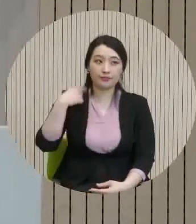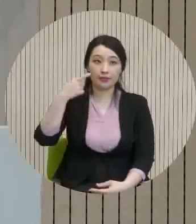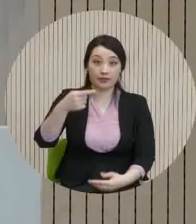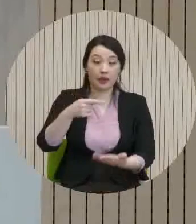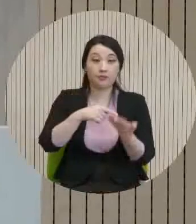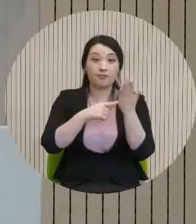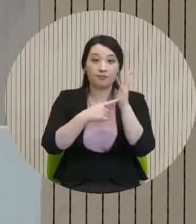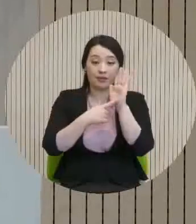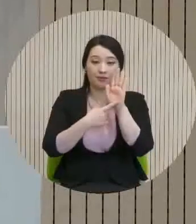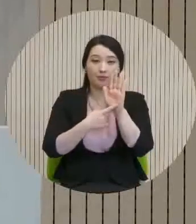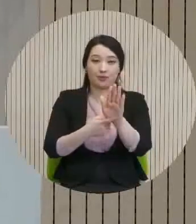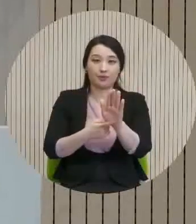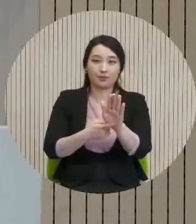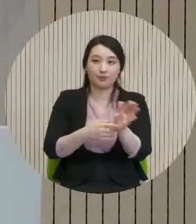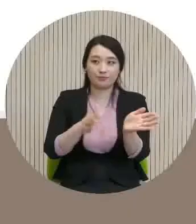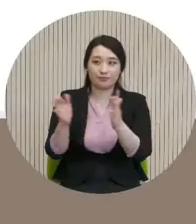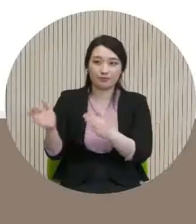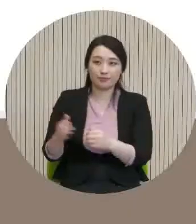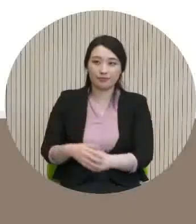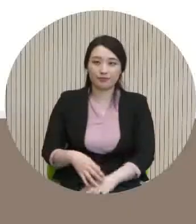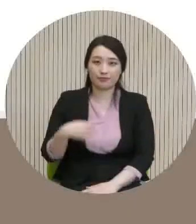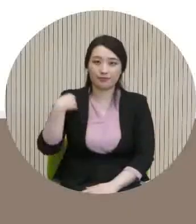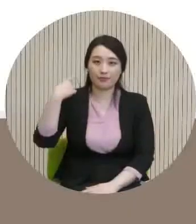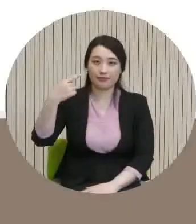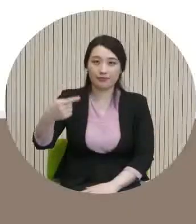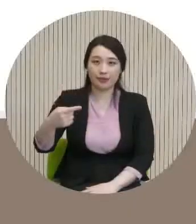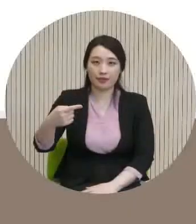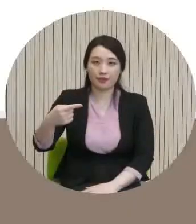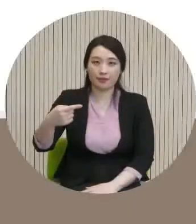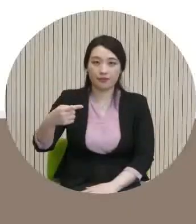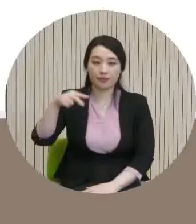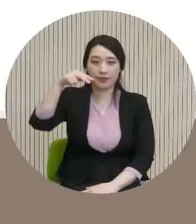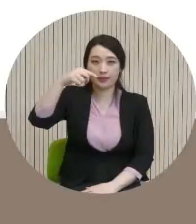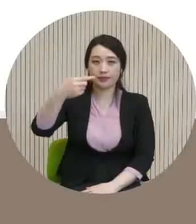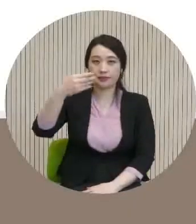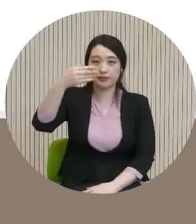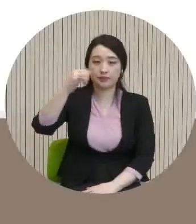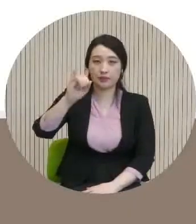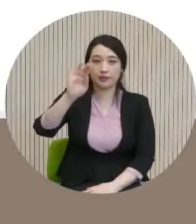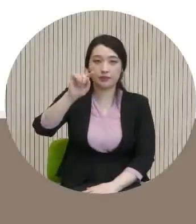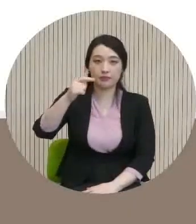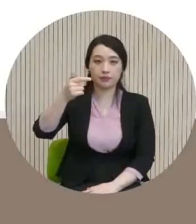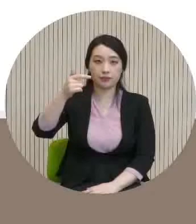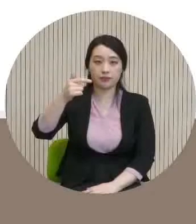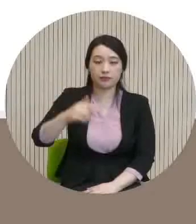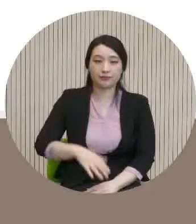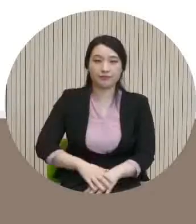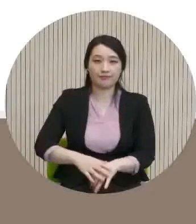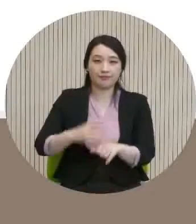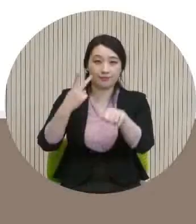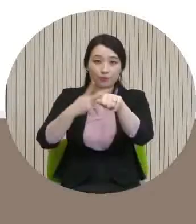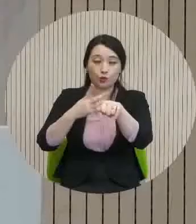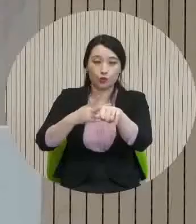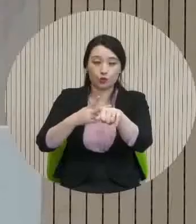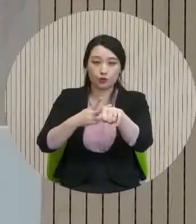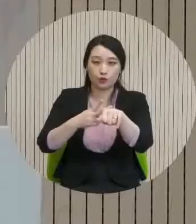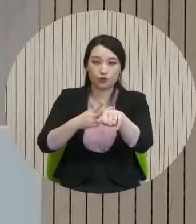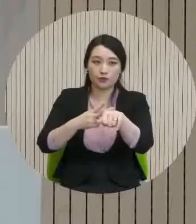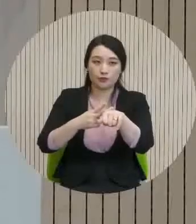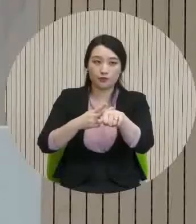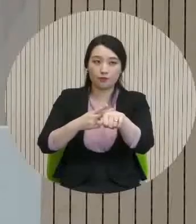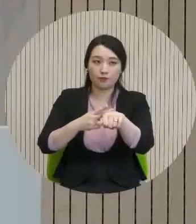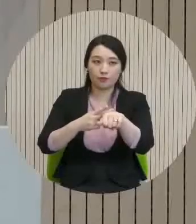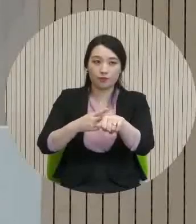Well, we will have the next presentation. The next presenter is Professor Stephen Cresson,